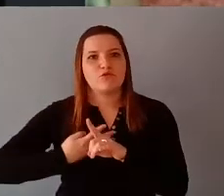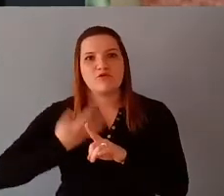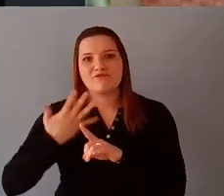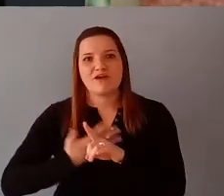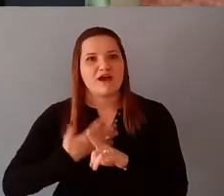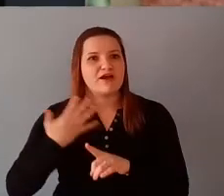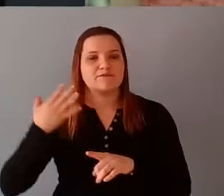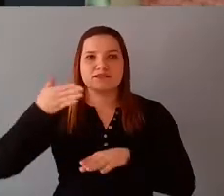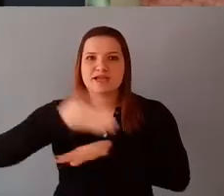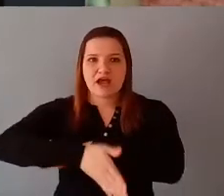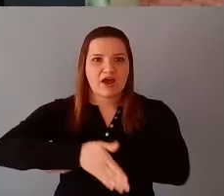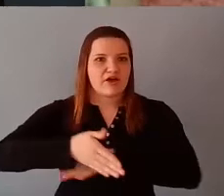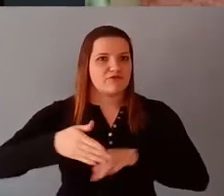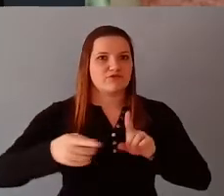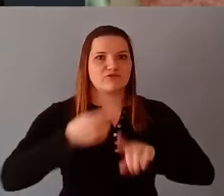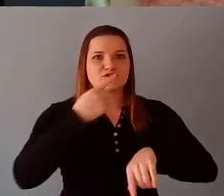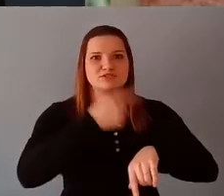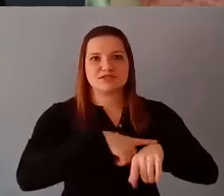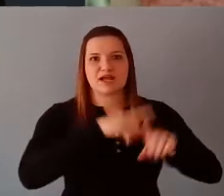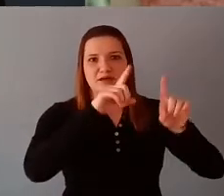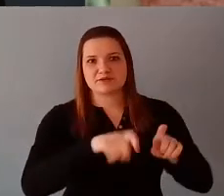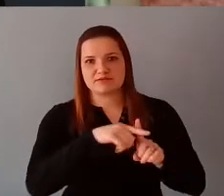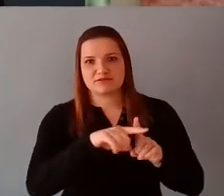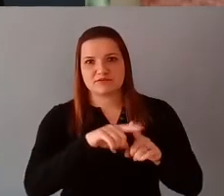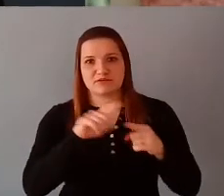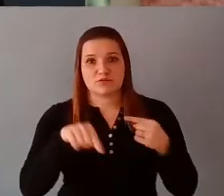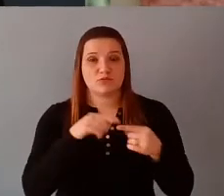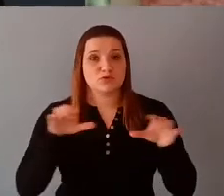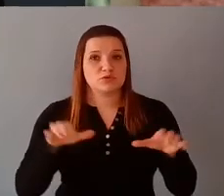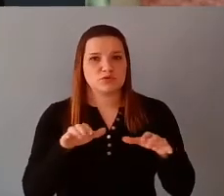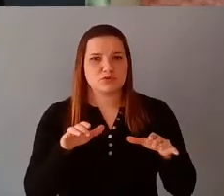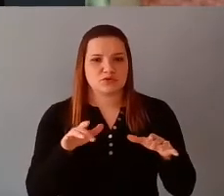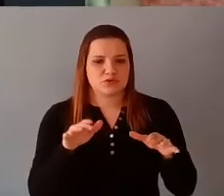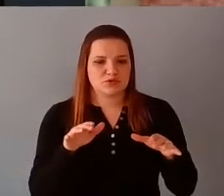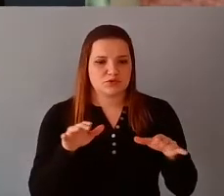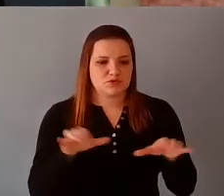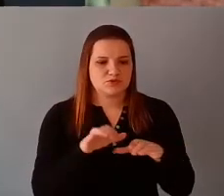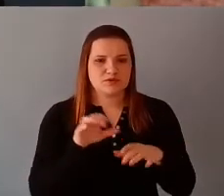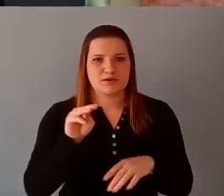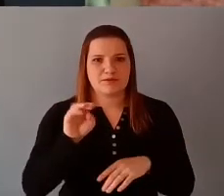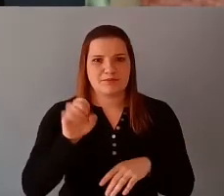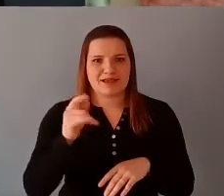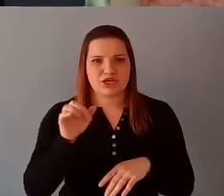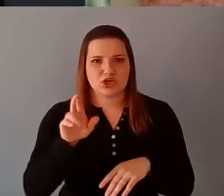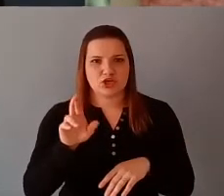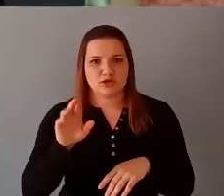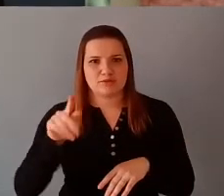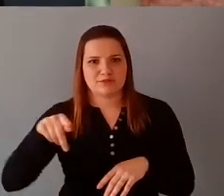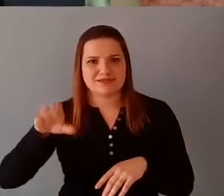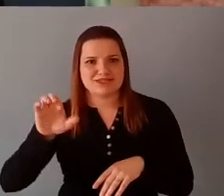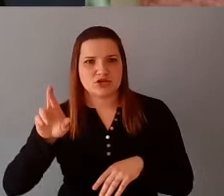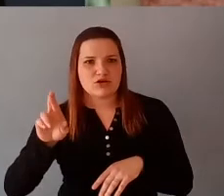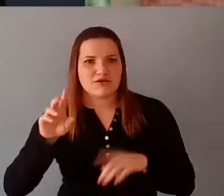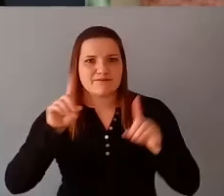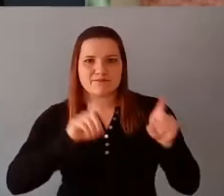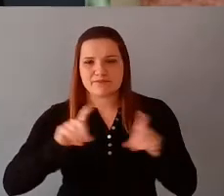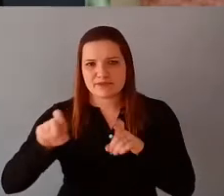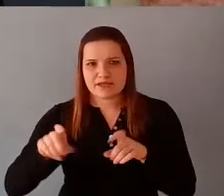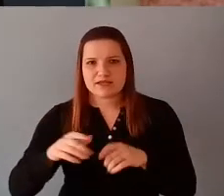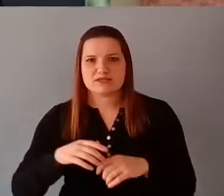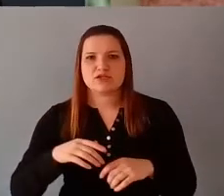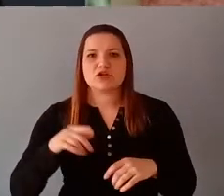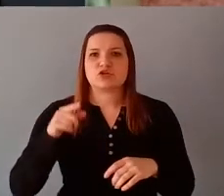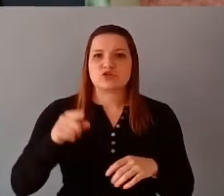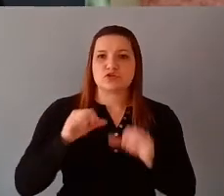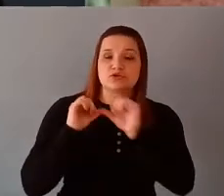tested positive, and particularly when you're doing it using one of the molecular PCR tests like the Abbott ID Now, you'll